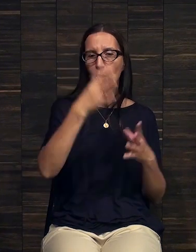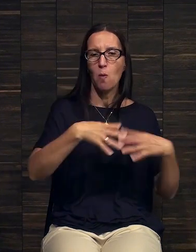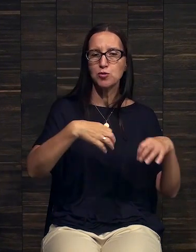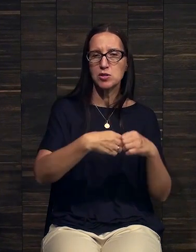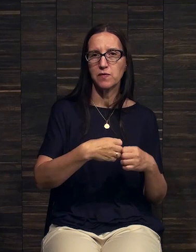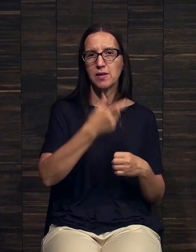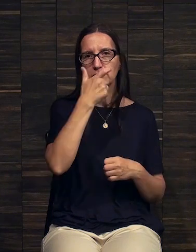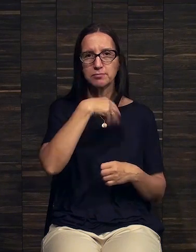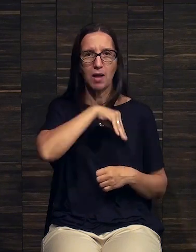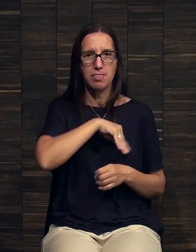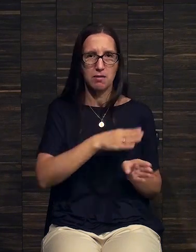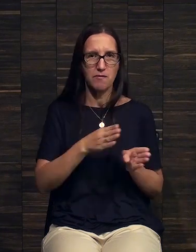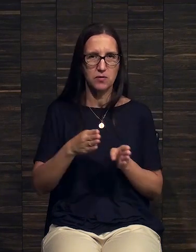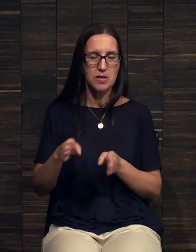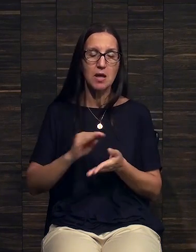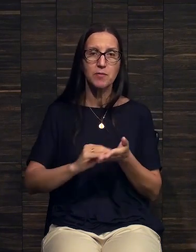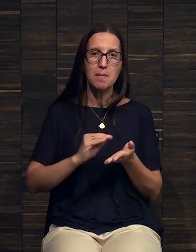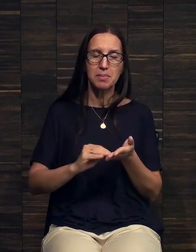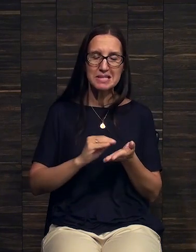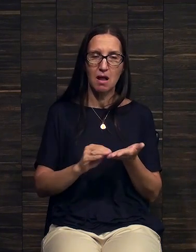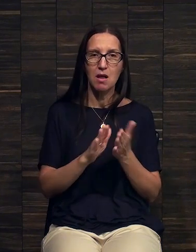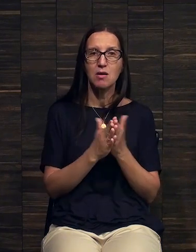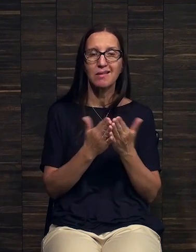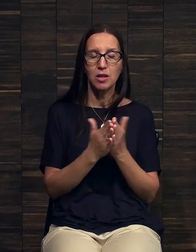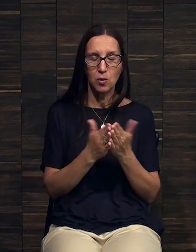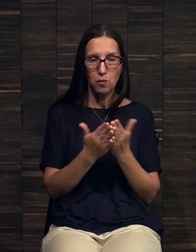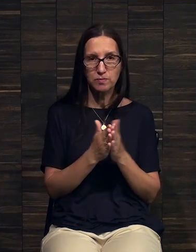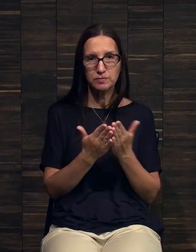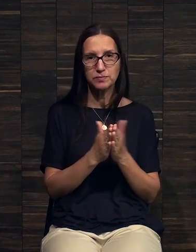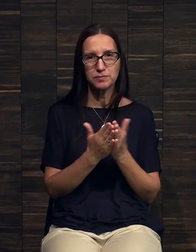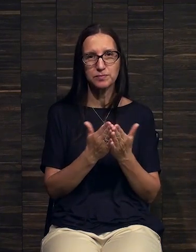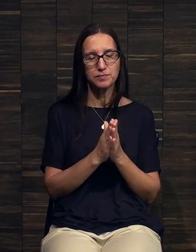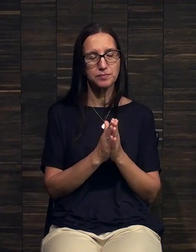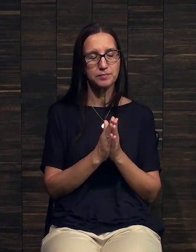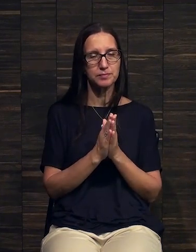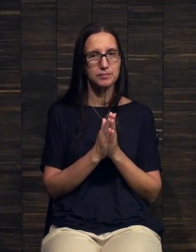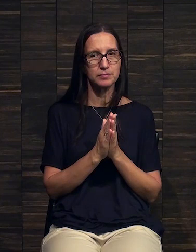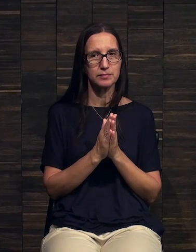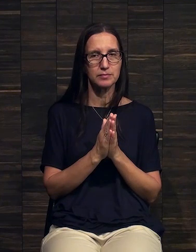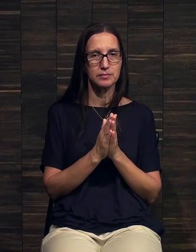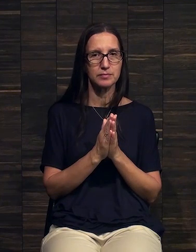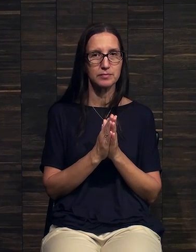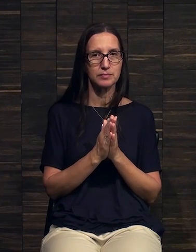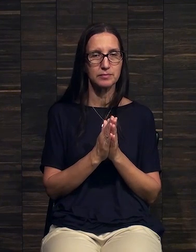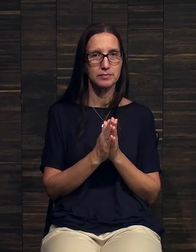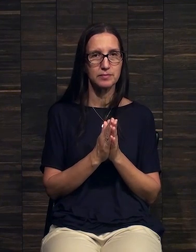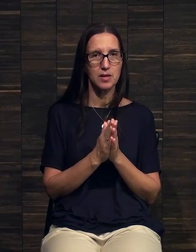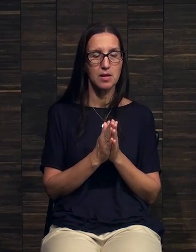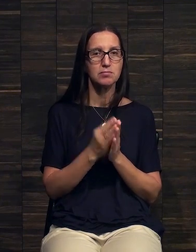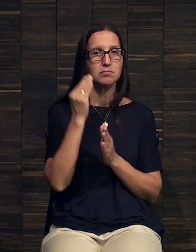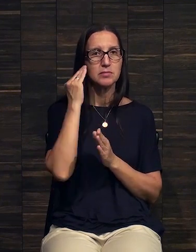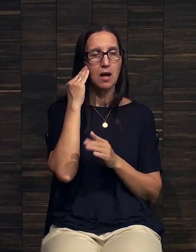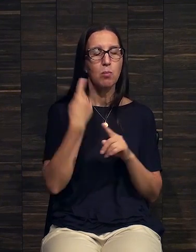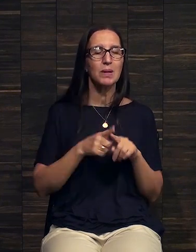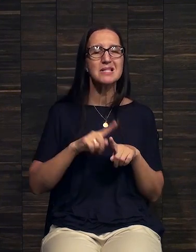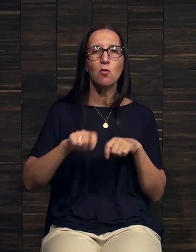morality and the morals and seduction of the innocent. This is his book. So the